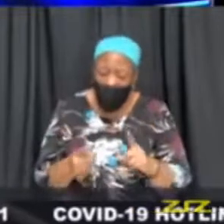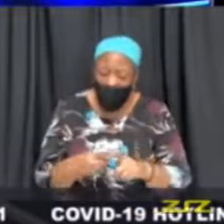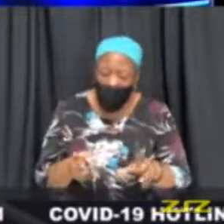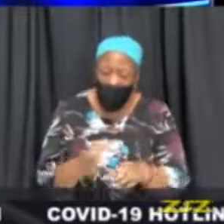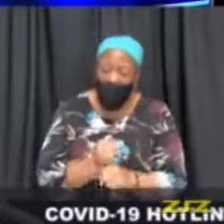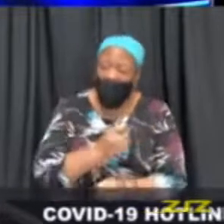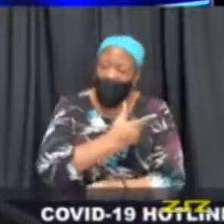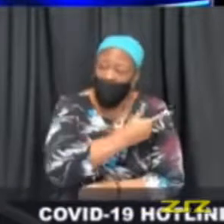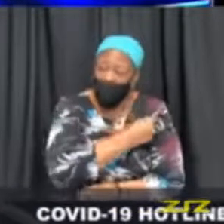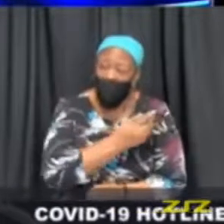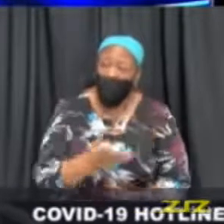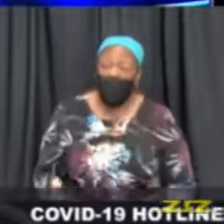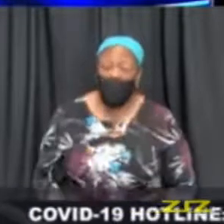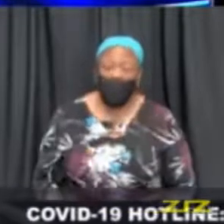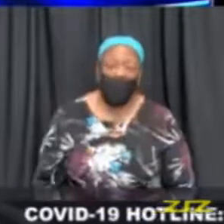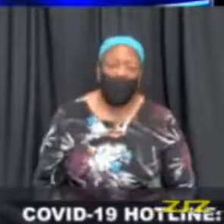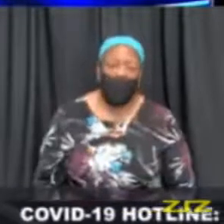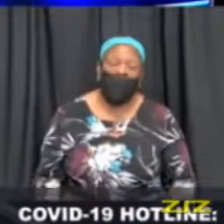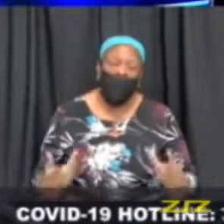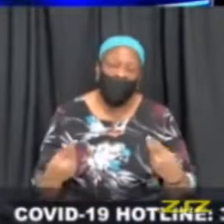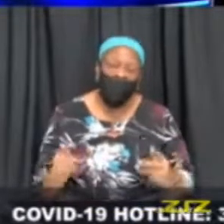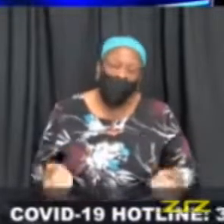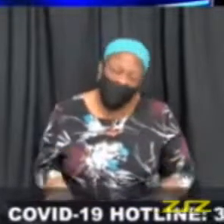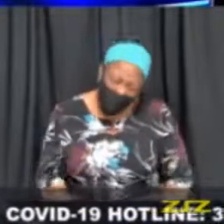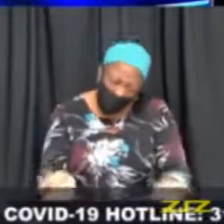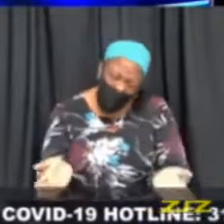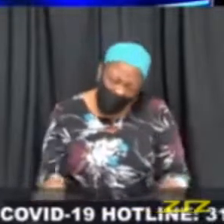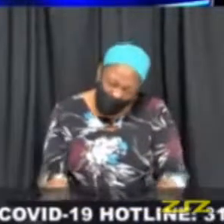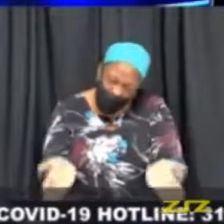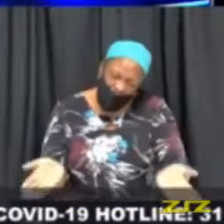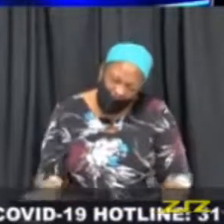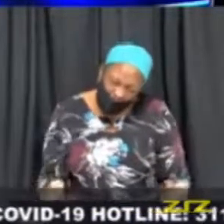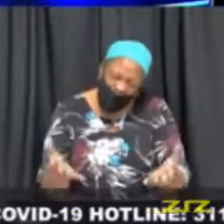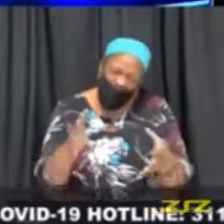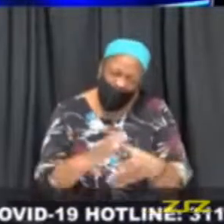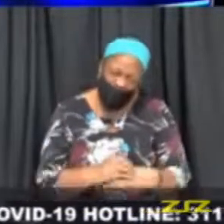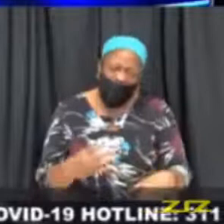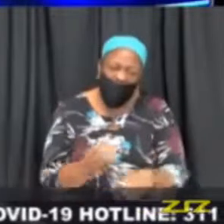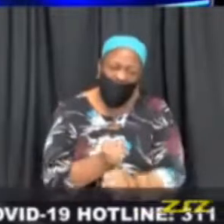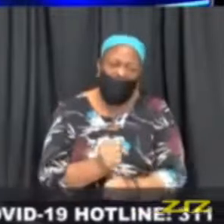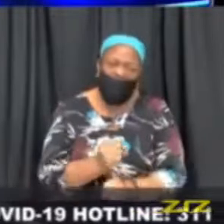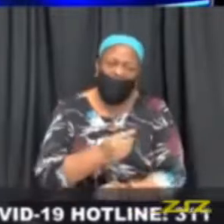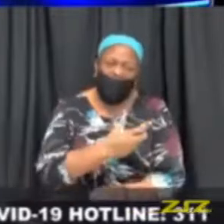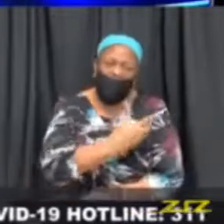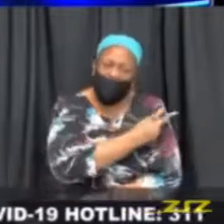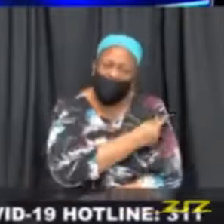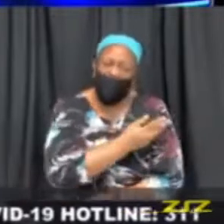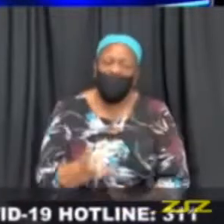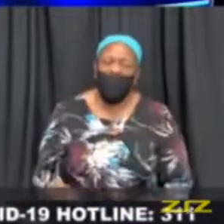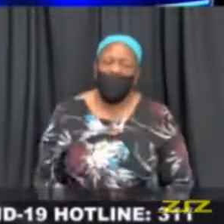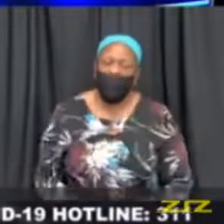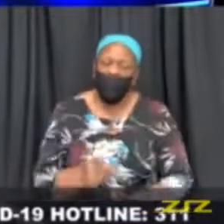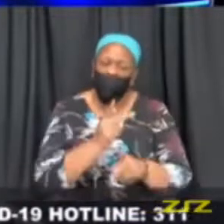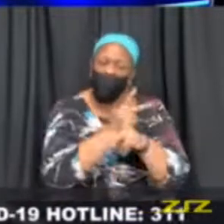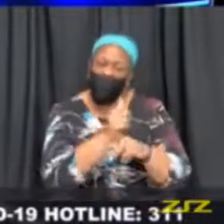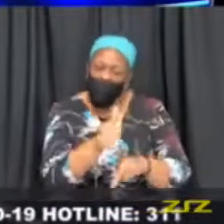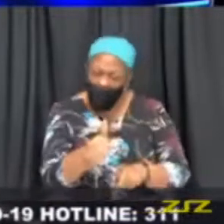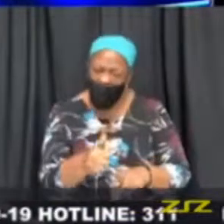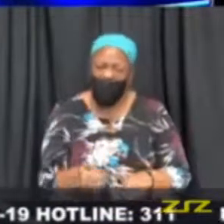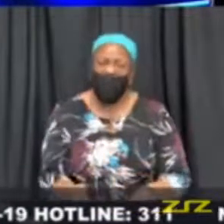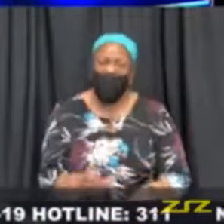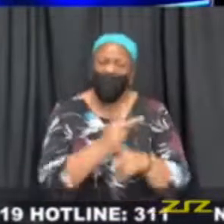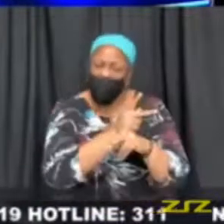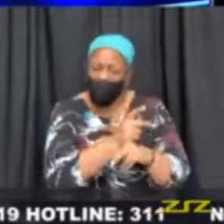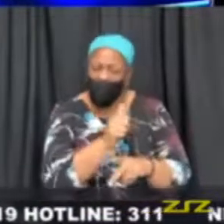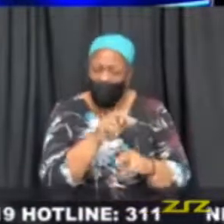that they will do the altruistic thing and come forward and get vaccinated, not just to protect themselves, but to protect others. I believe that